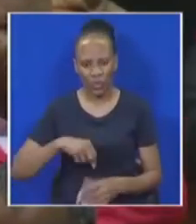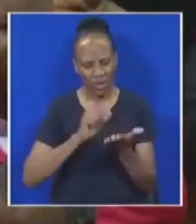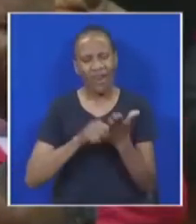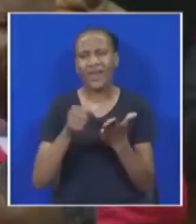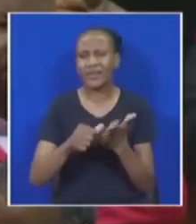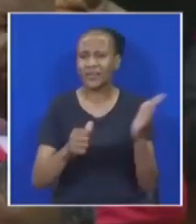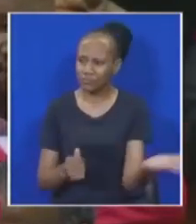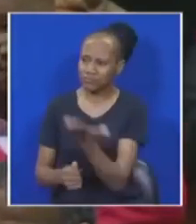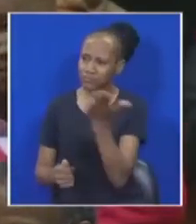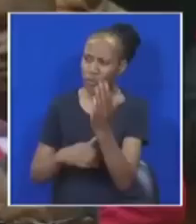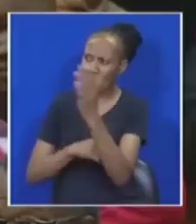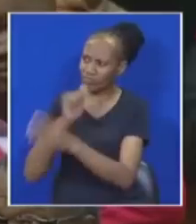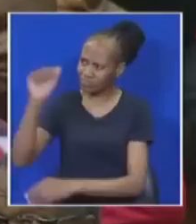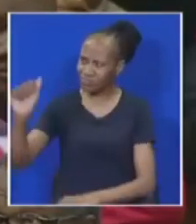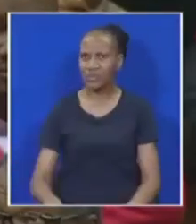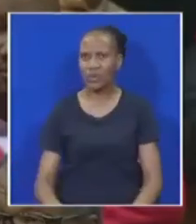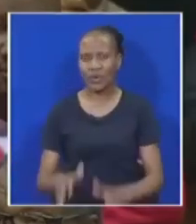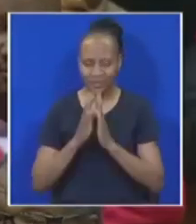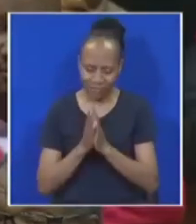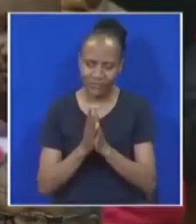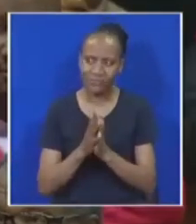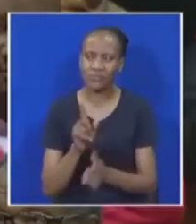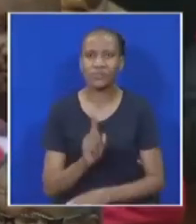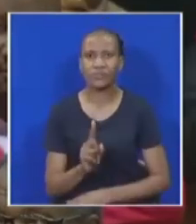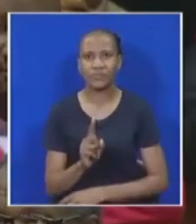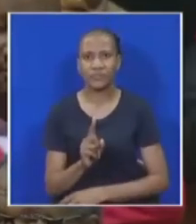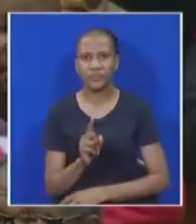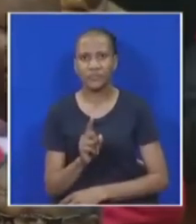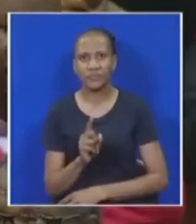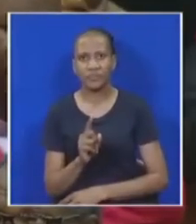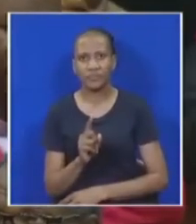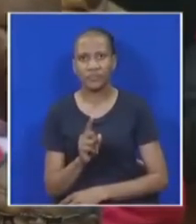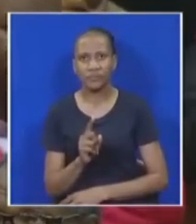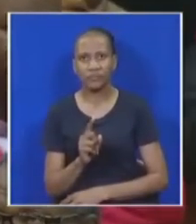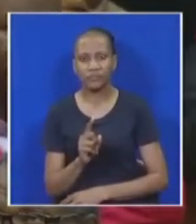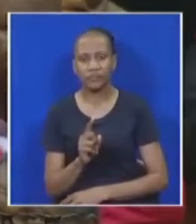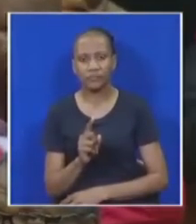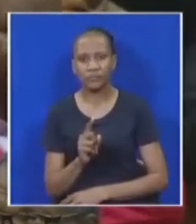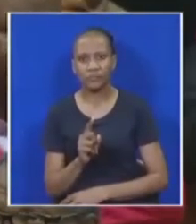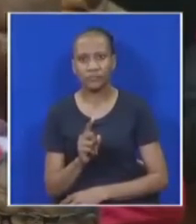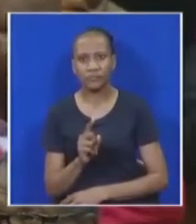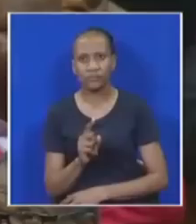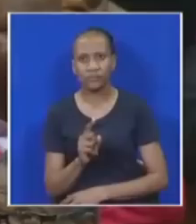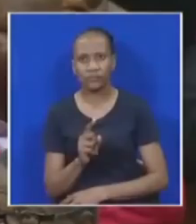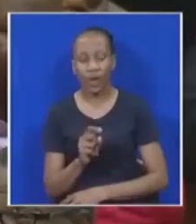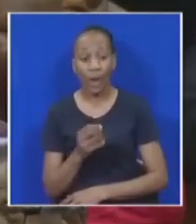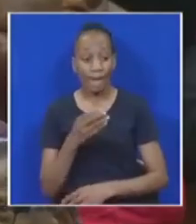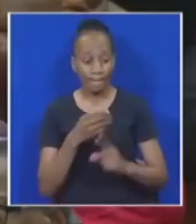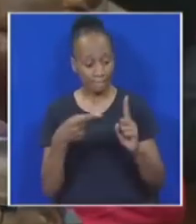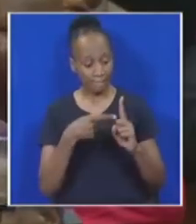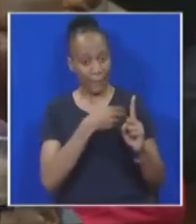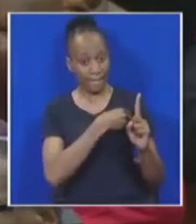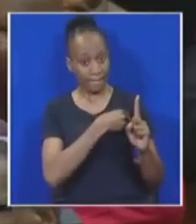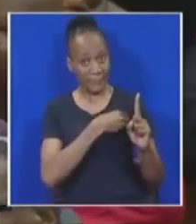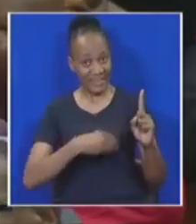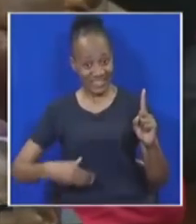letters to specifically request that in the process of removing a president, because we